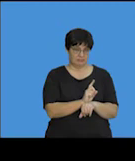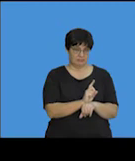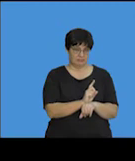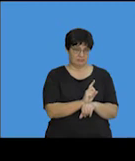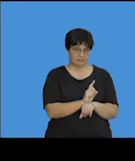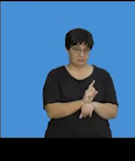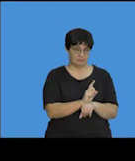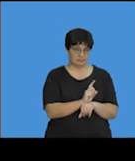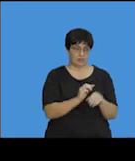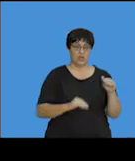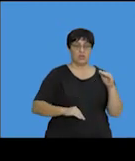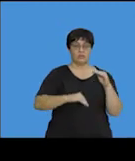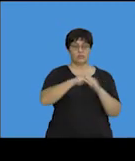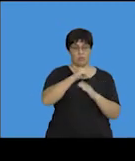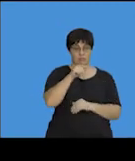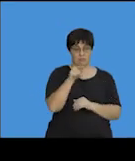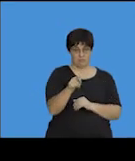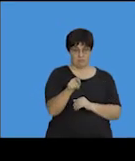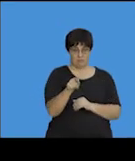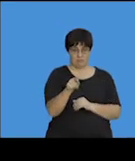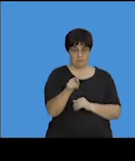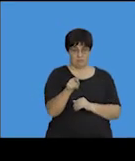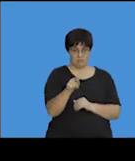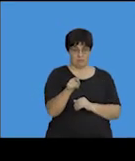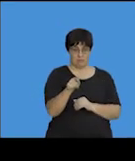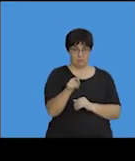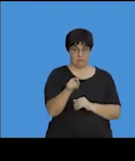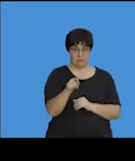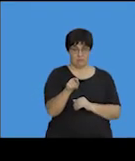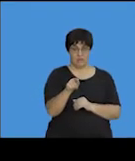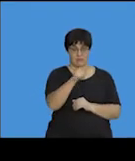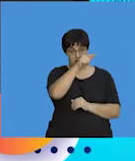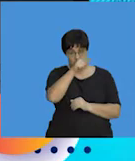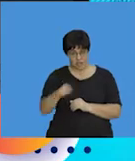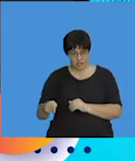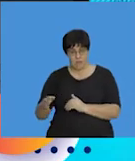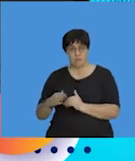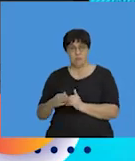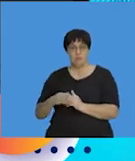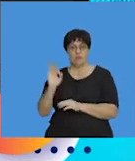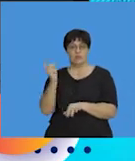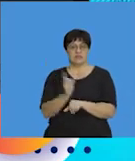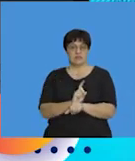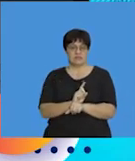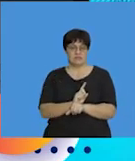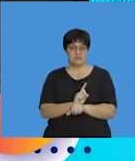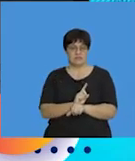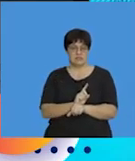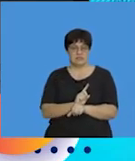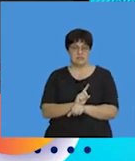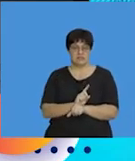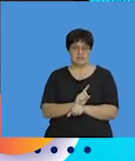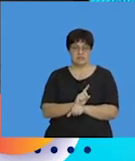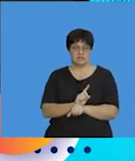3 seconds to get to the top of its motion, which means if it travels